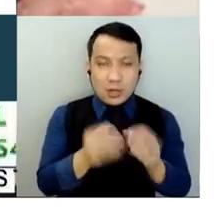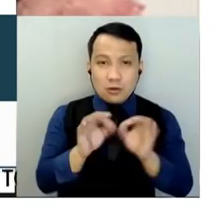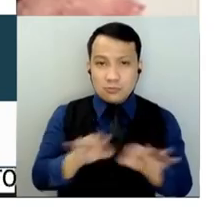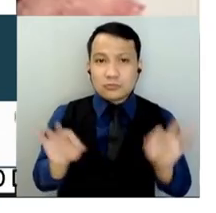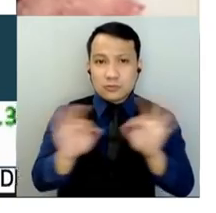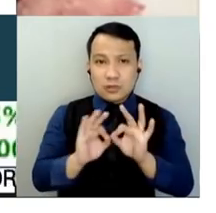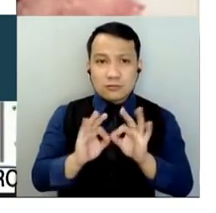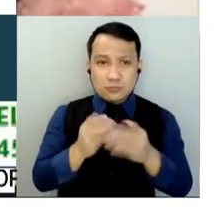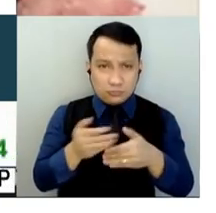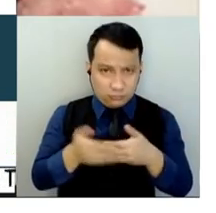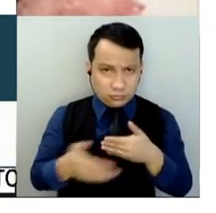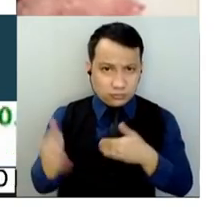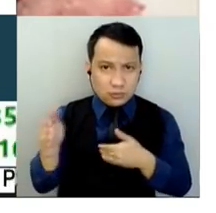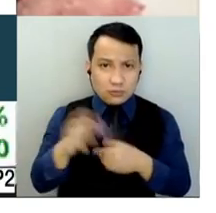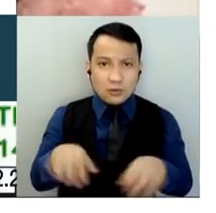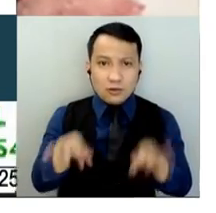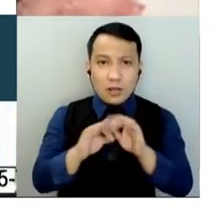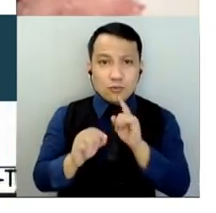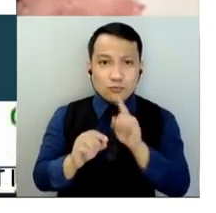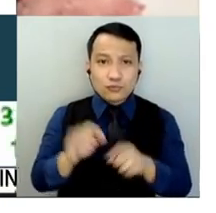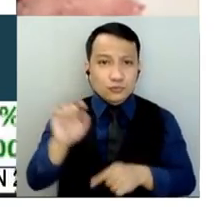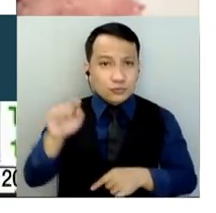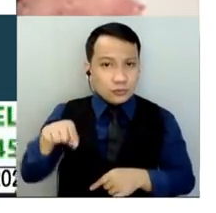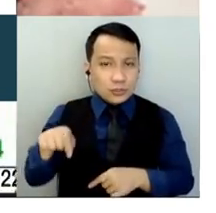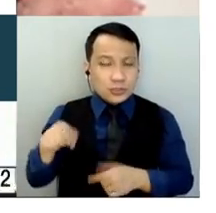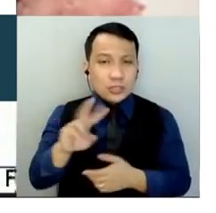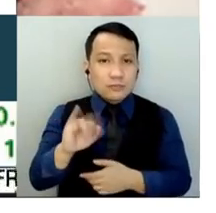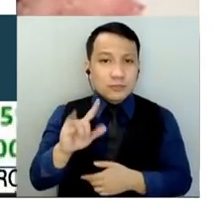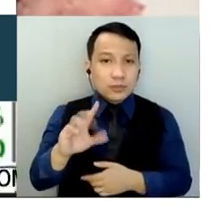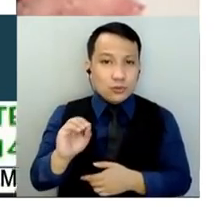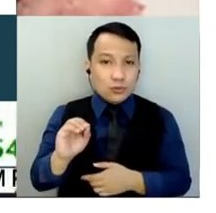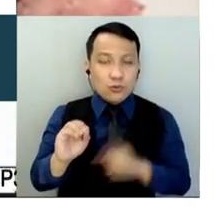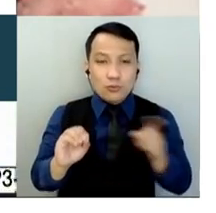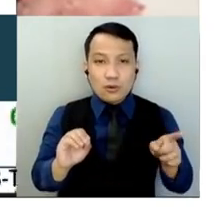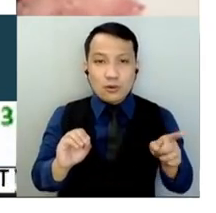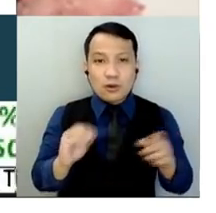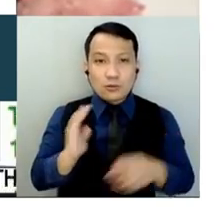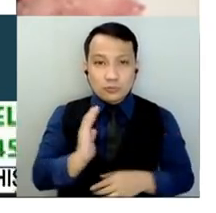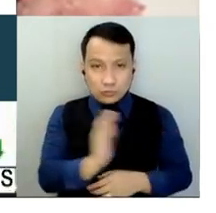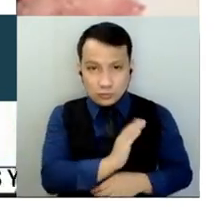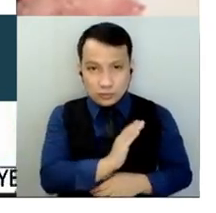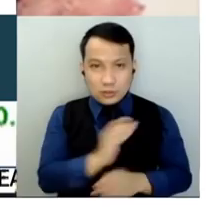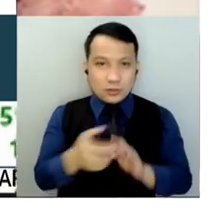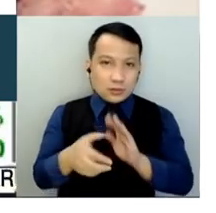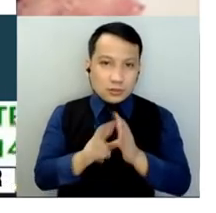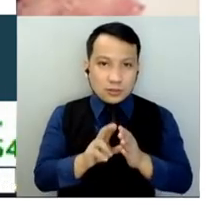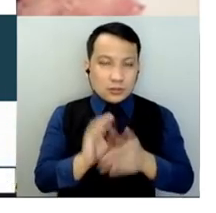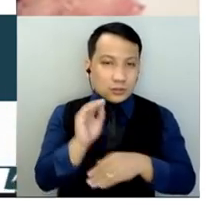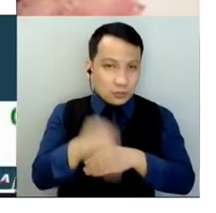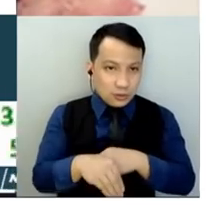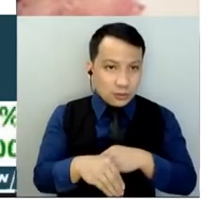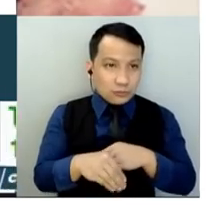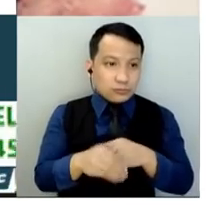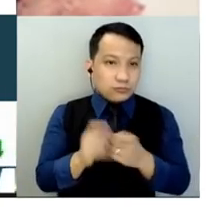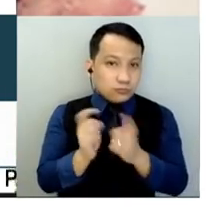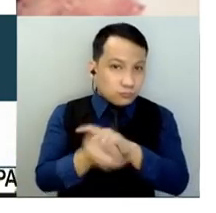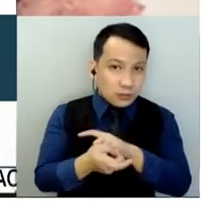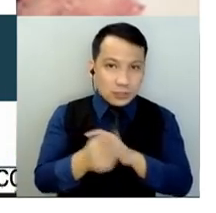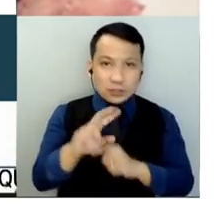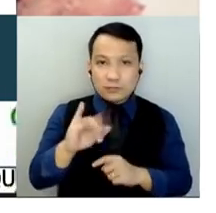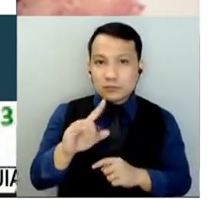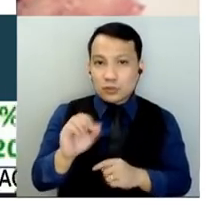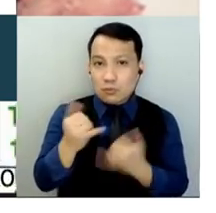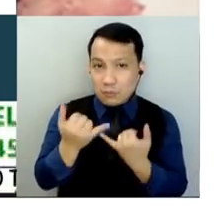gone through that if in case it needed to be vetoed. And of course, Congress would have a recourse, which is to override the veto. But in this